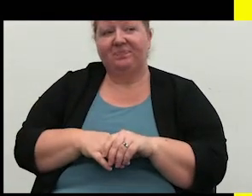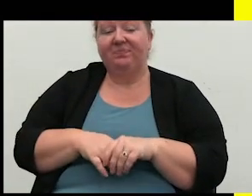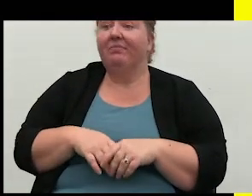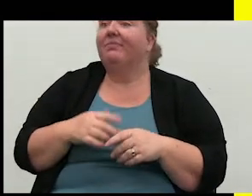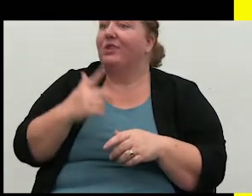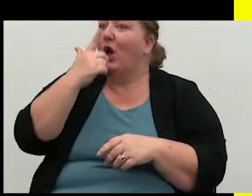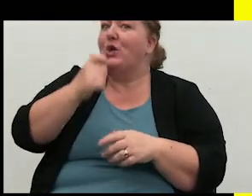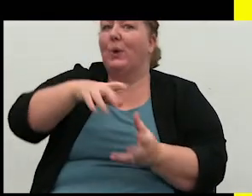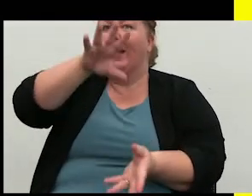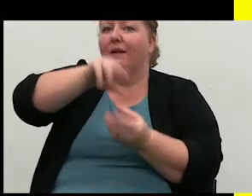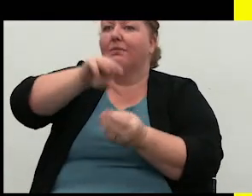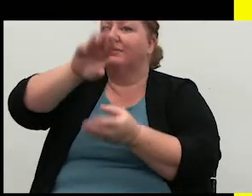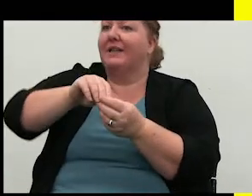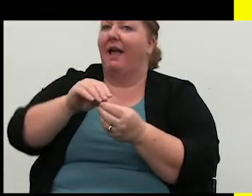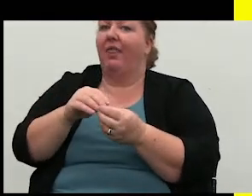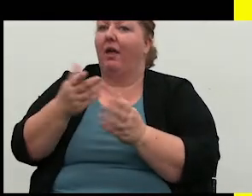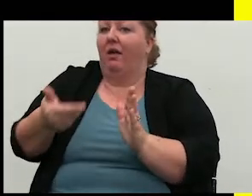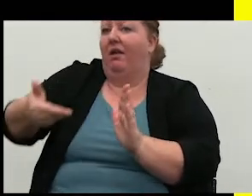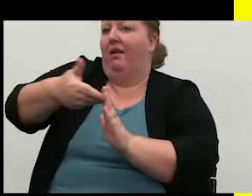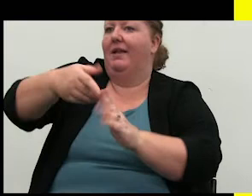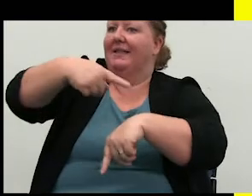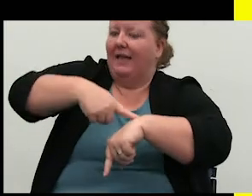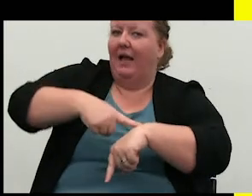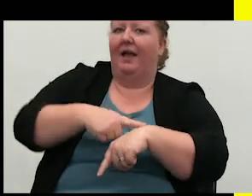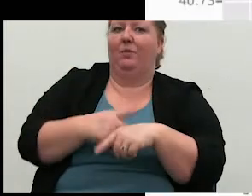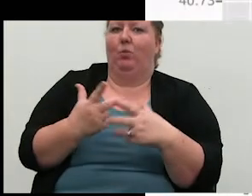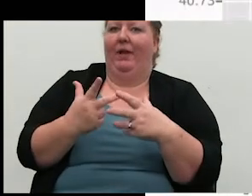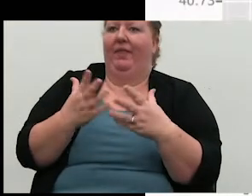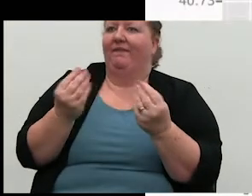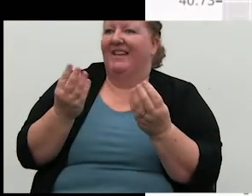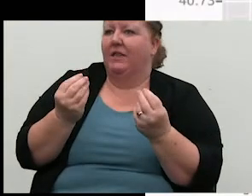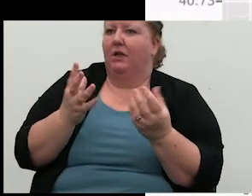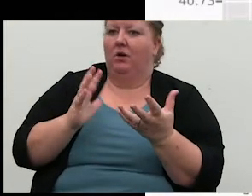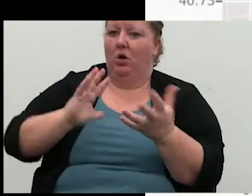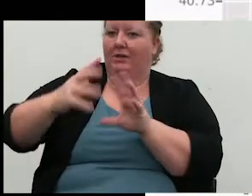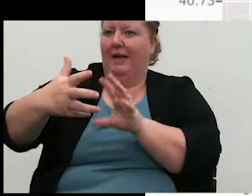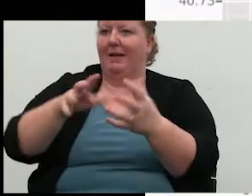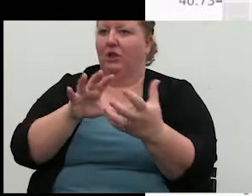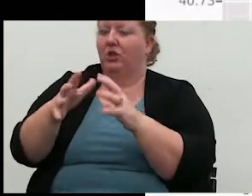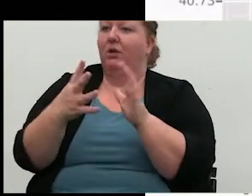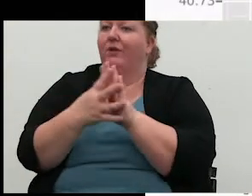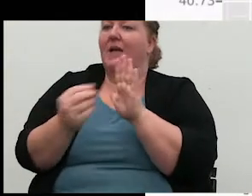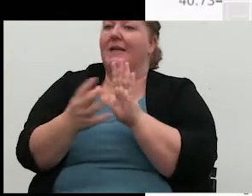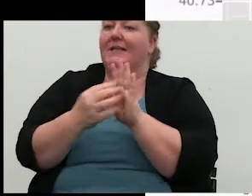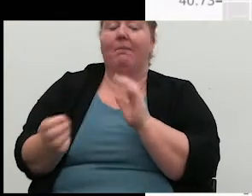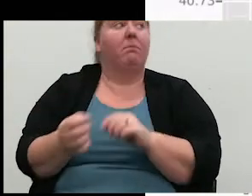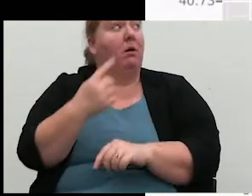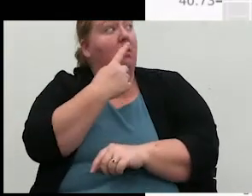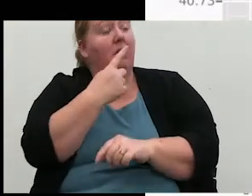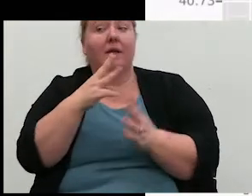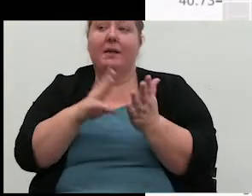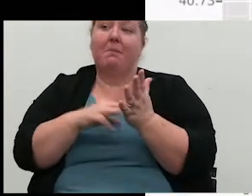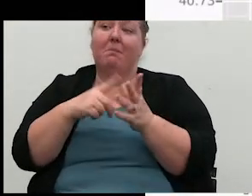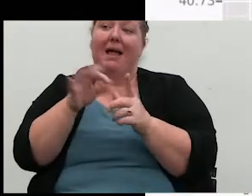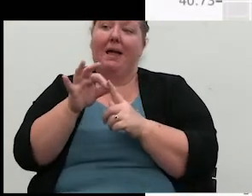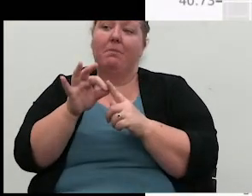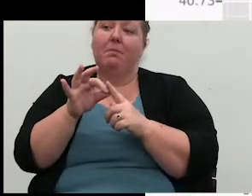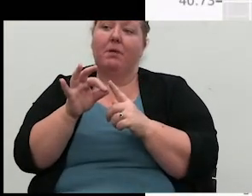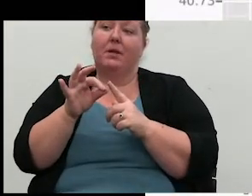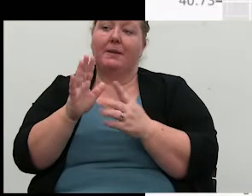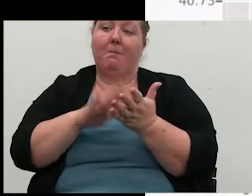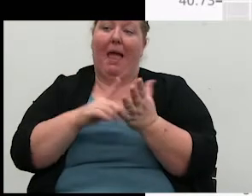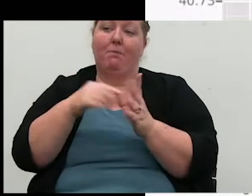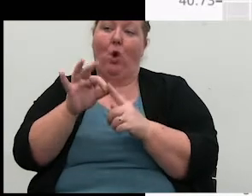you can put together the dimension of time with other physical dimensions. So, for example, you get this map of New York,